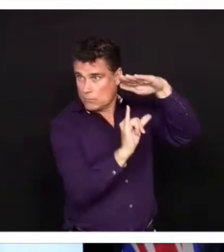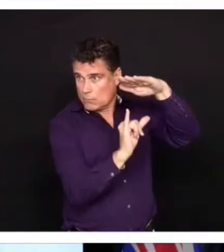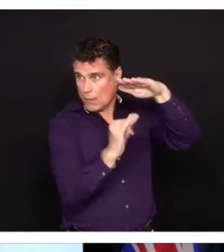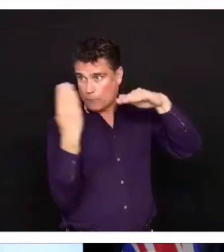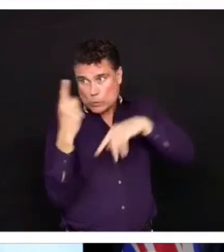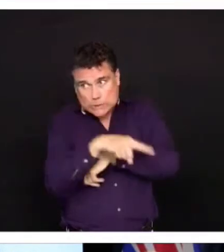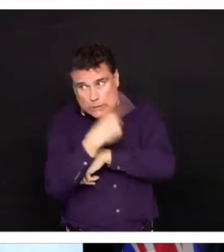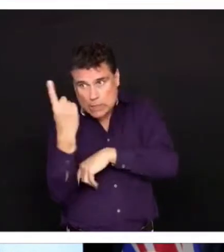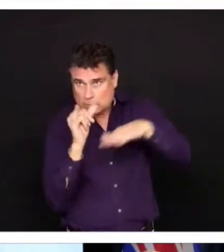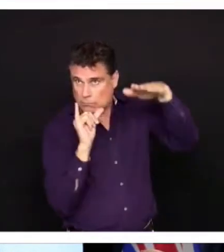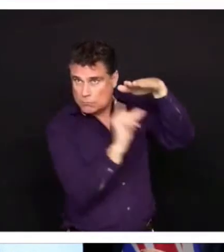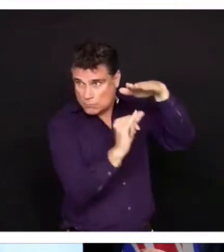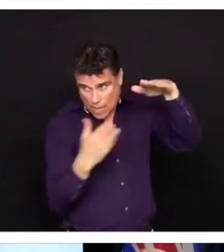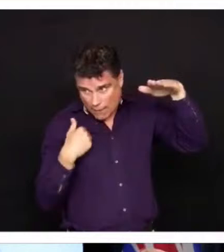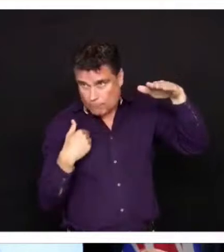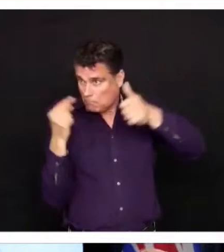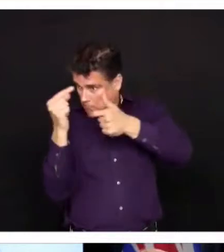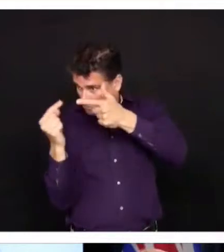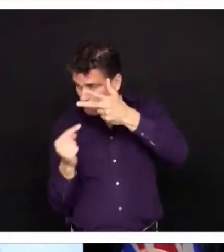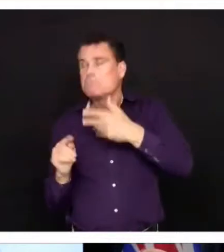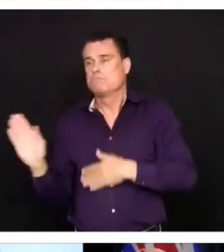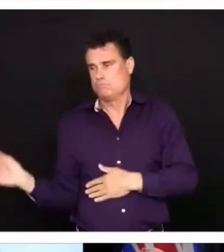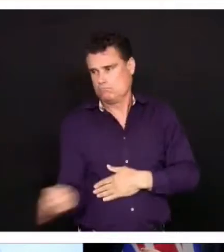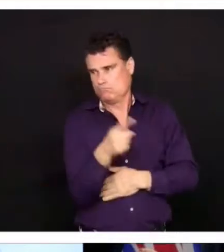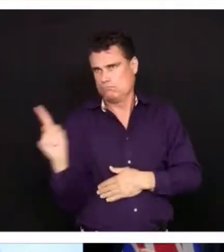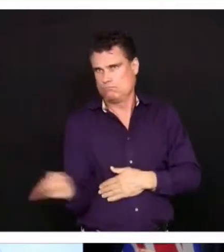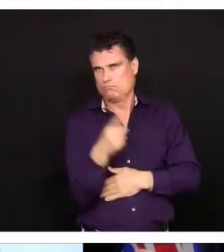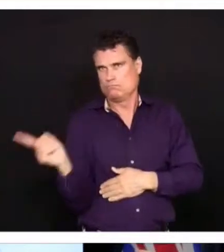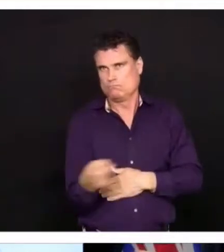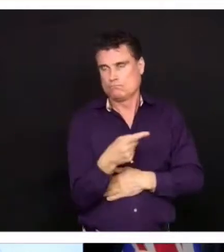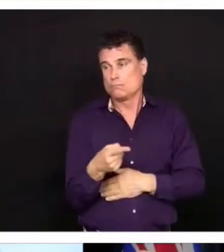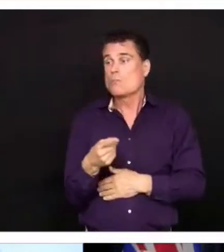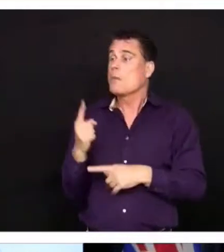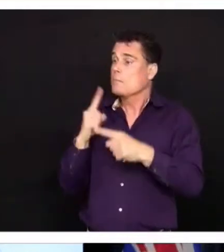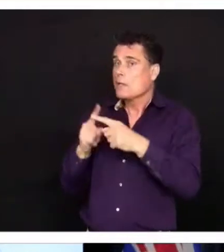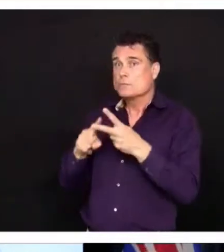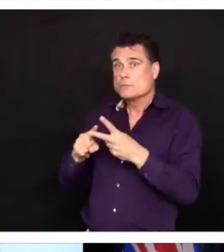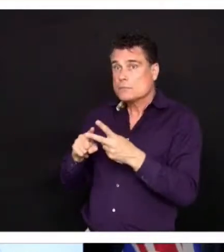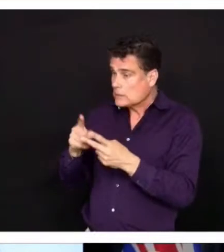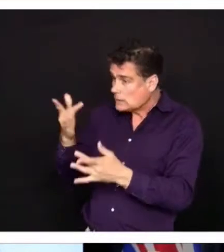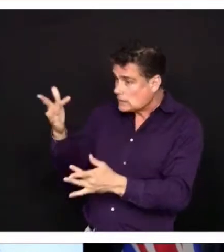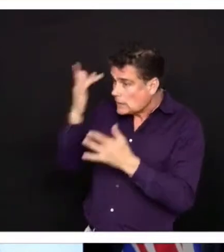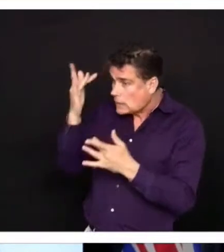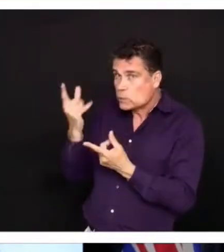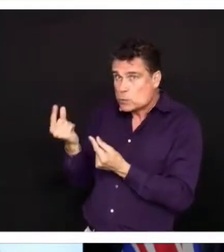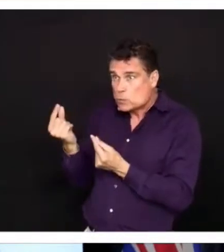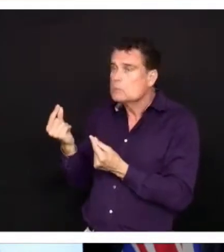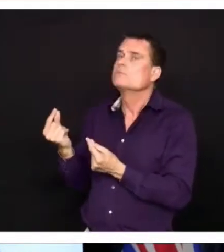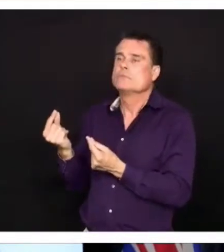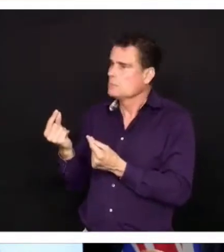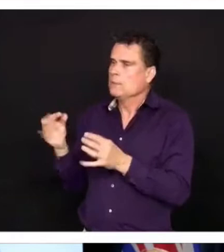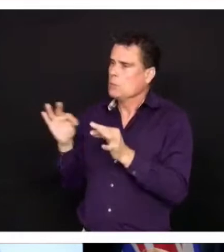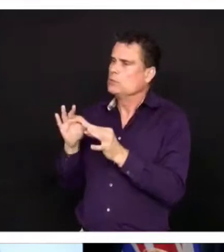So the next 4 slides are a presentation, the